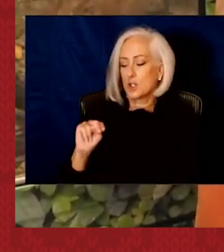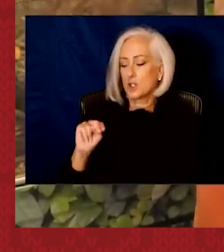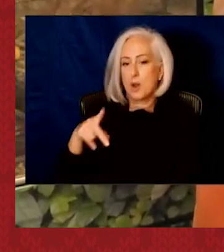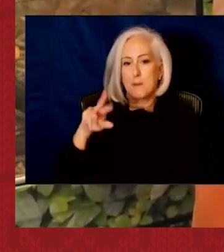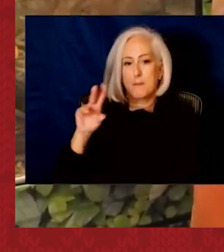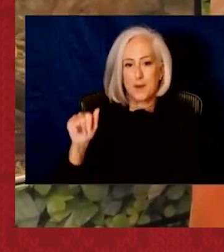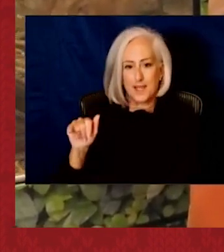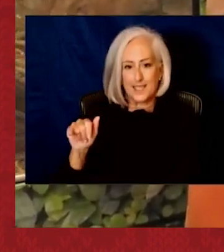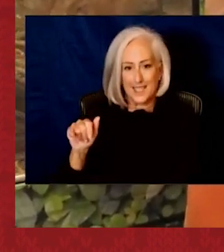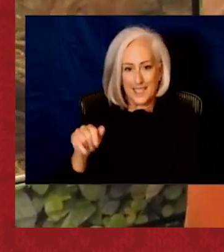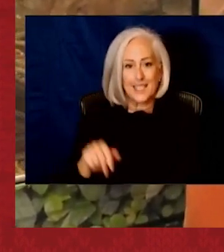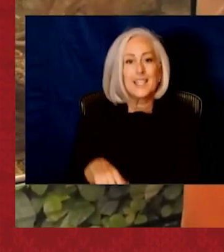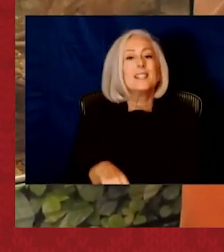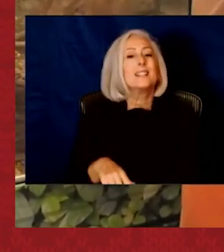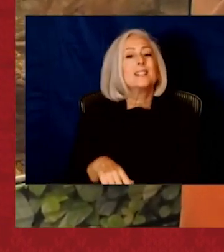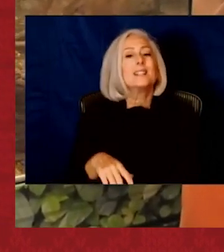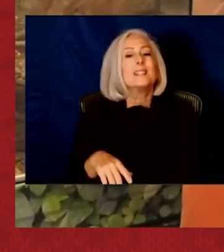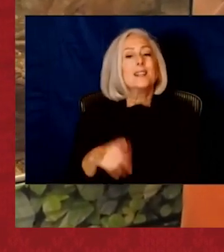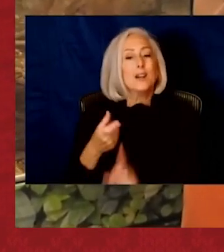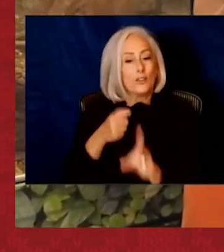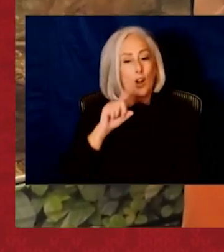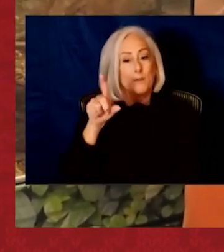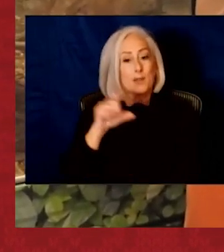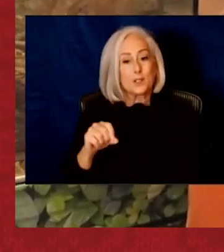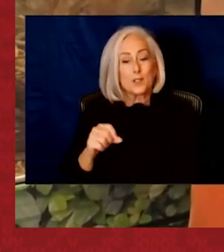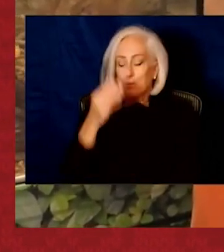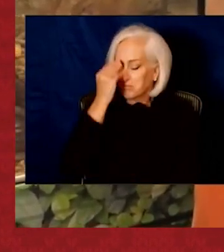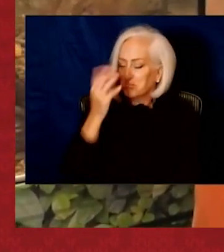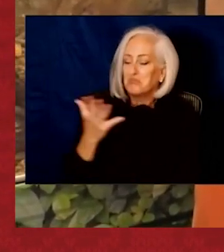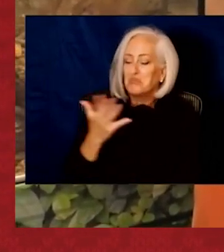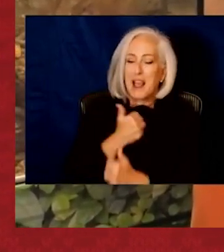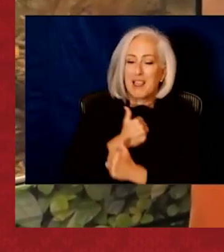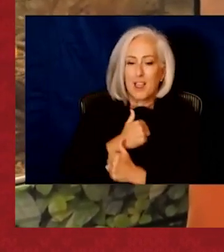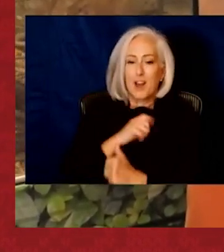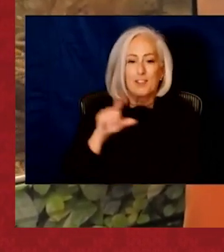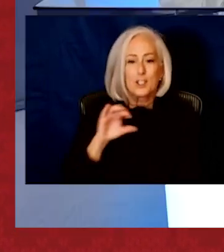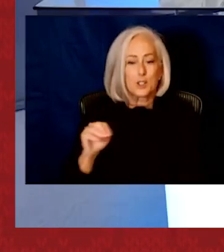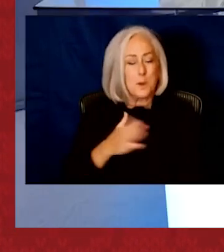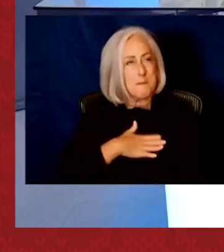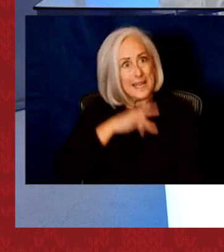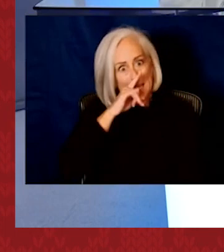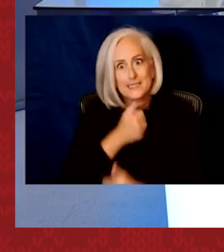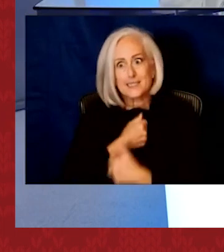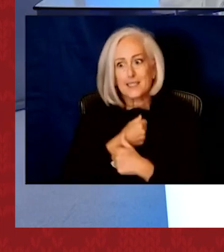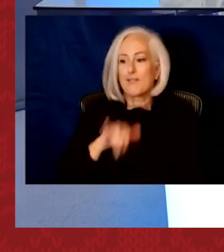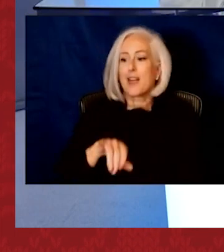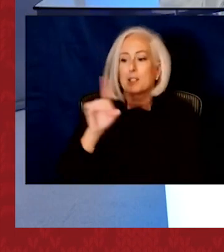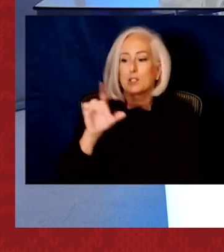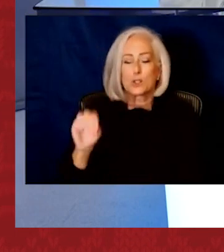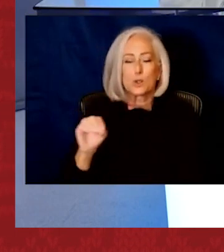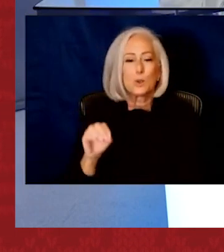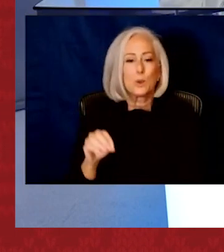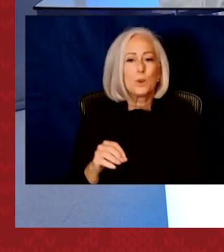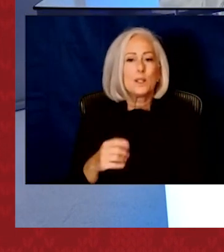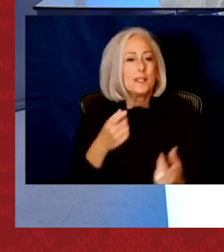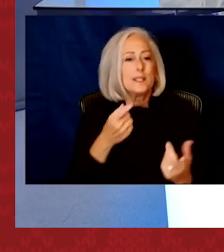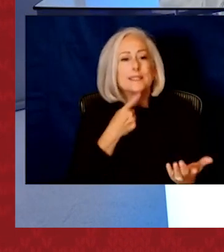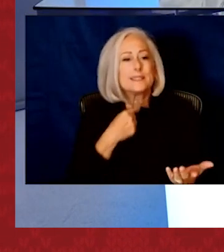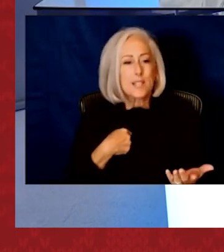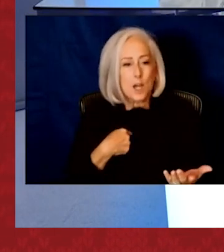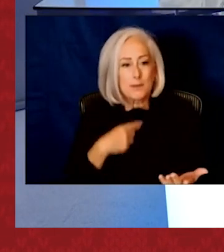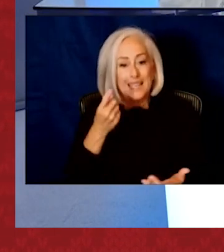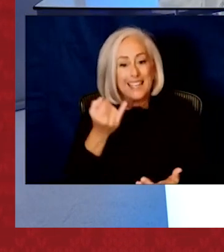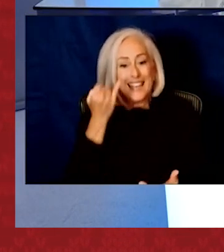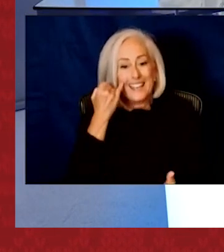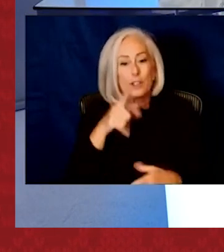Dr. Thornton, what are some of the do's and don'ts? Yeah, I do. My kids love that zoo too. Dr. Thornton, what are some of the do's and don'ts if you're bitten by a snake?